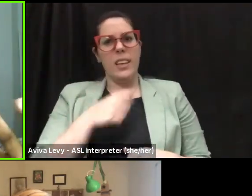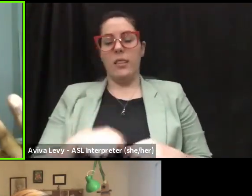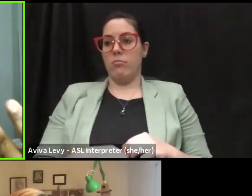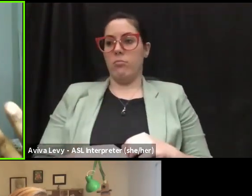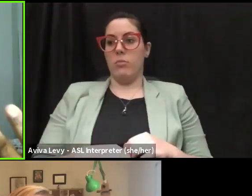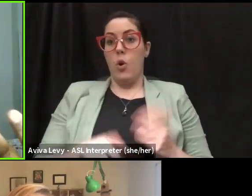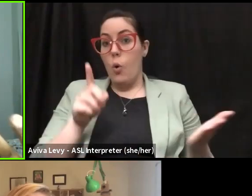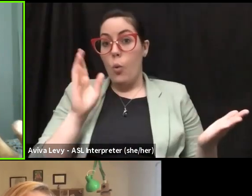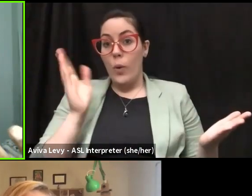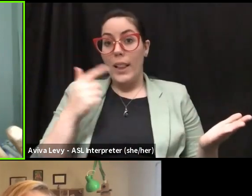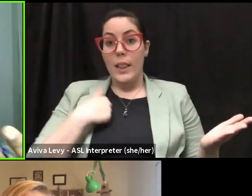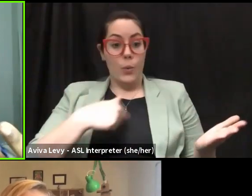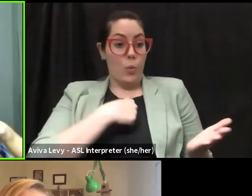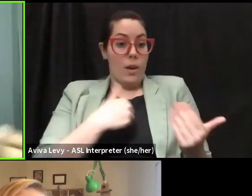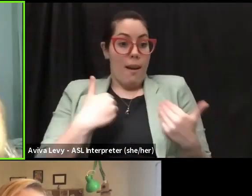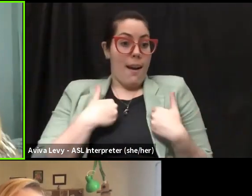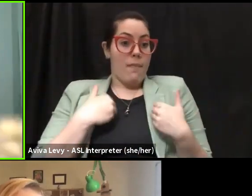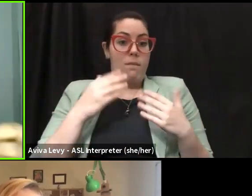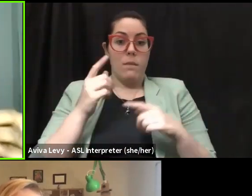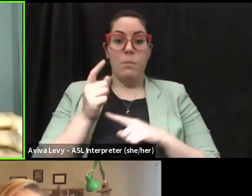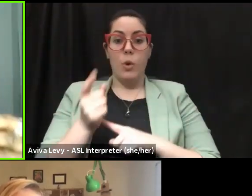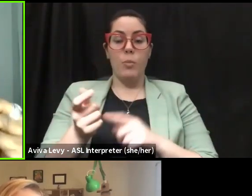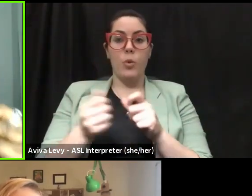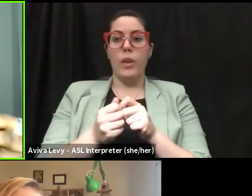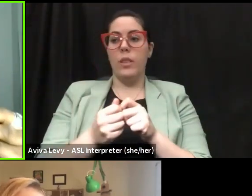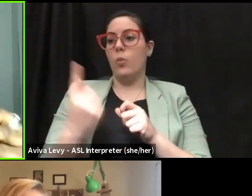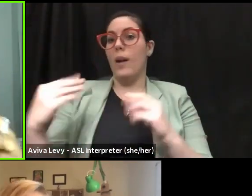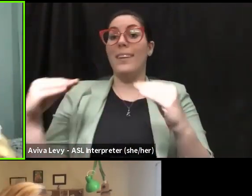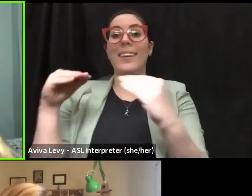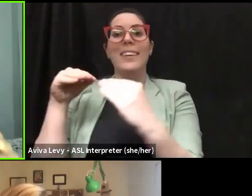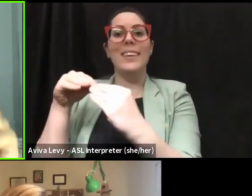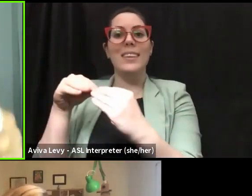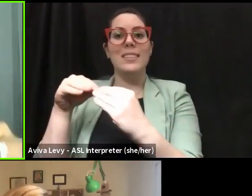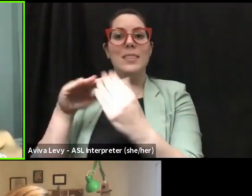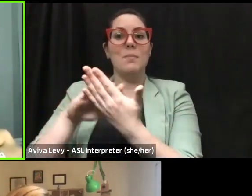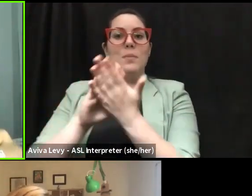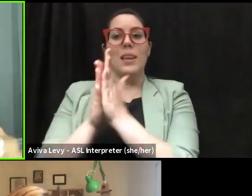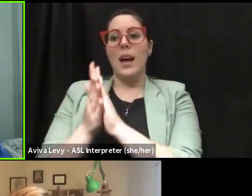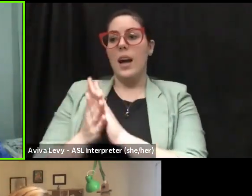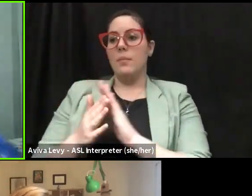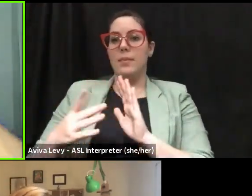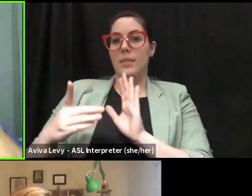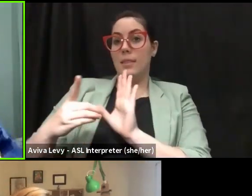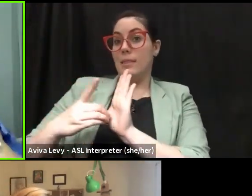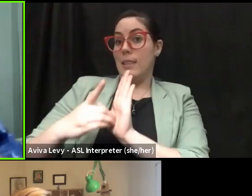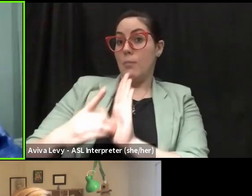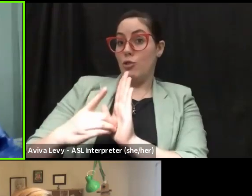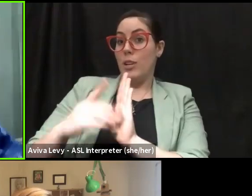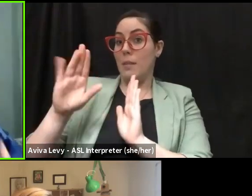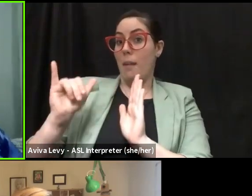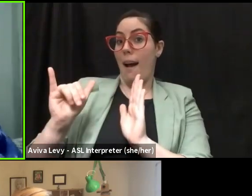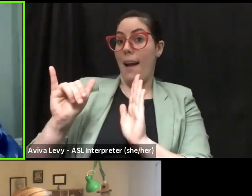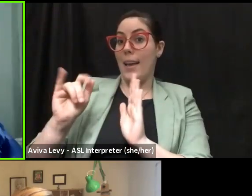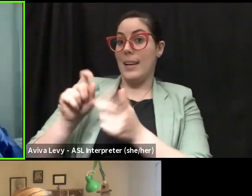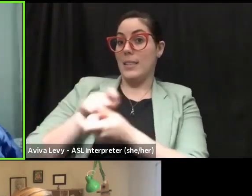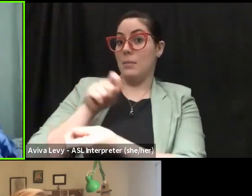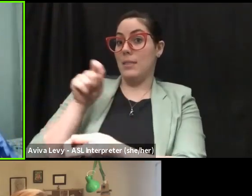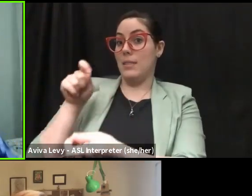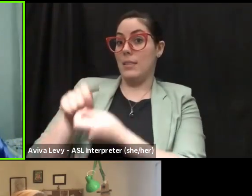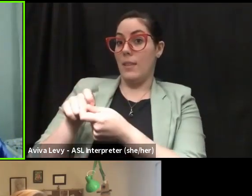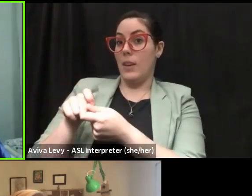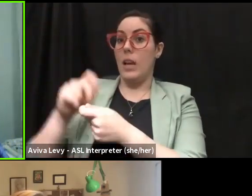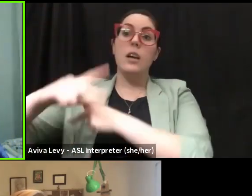have a moment where a kiss is demonstrated by a certain specific